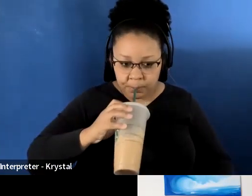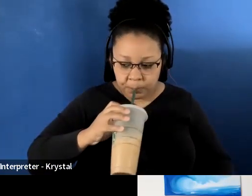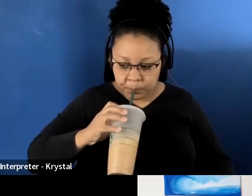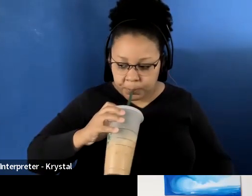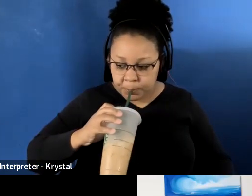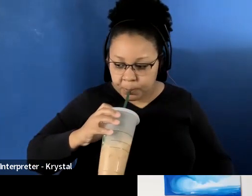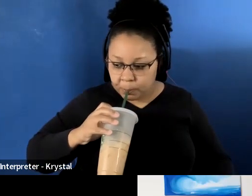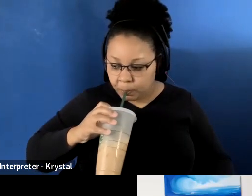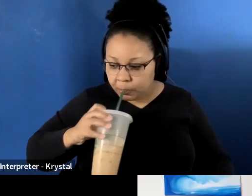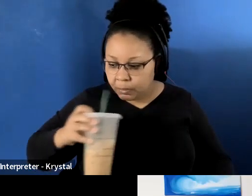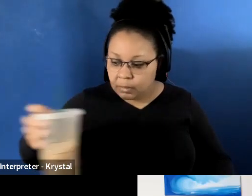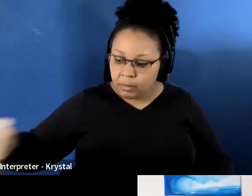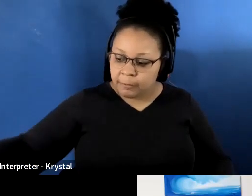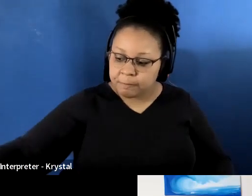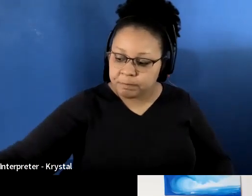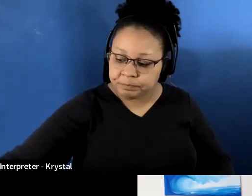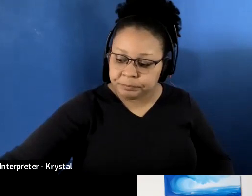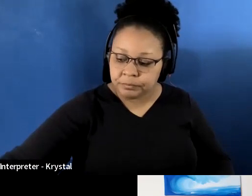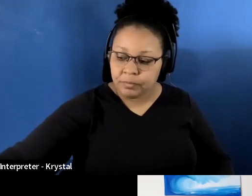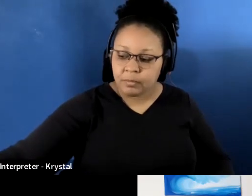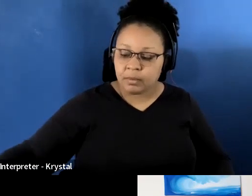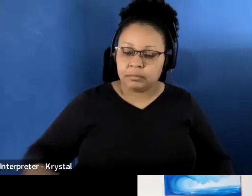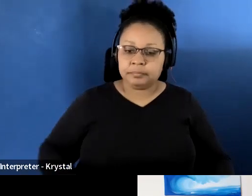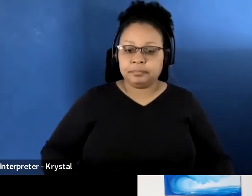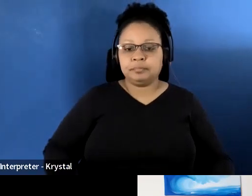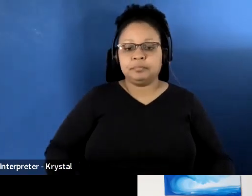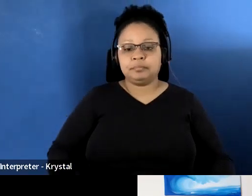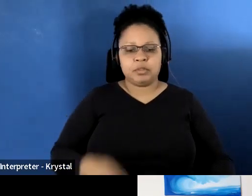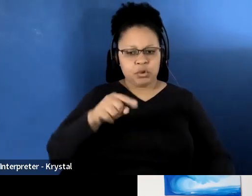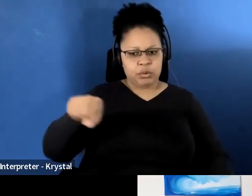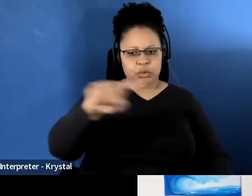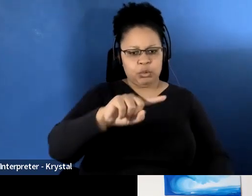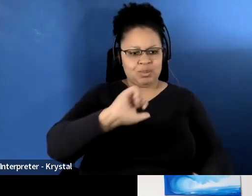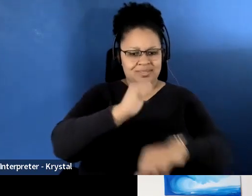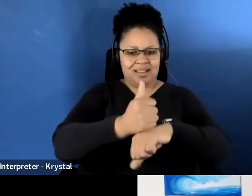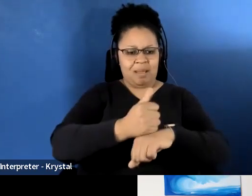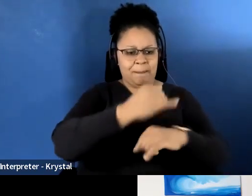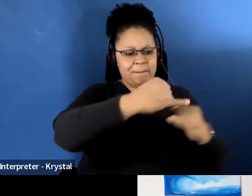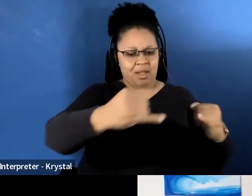How do you guys put those boundaries in where